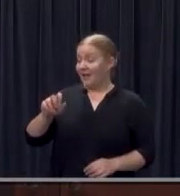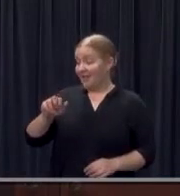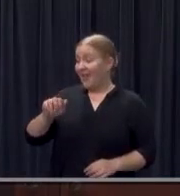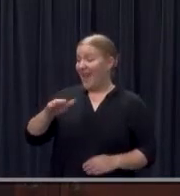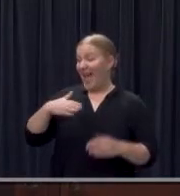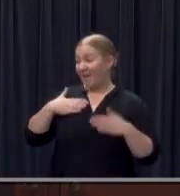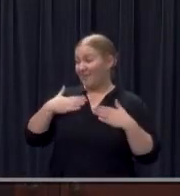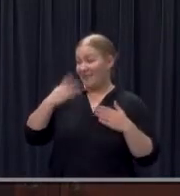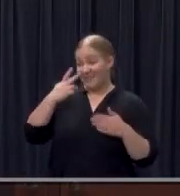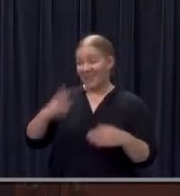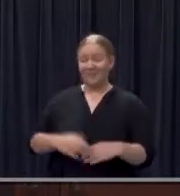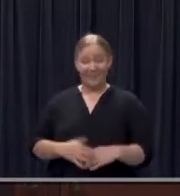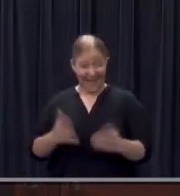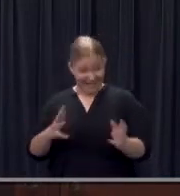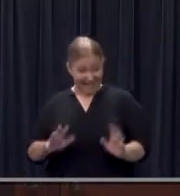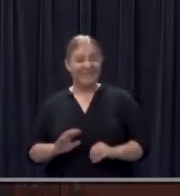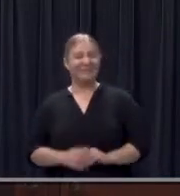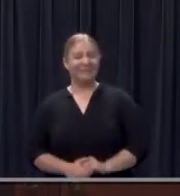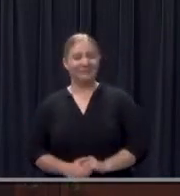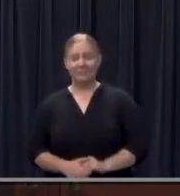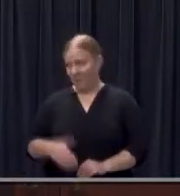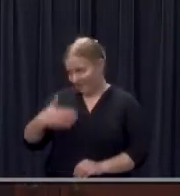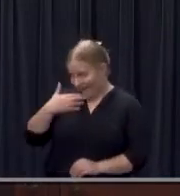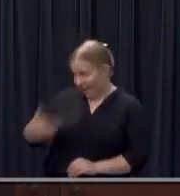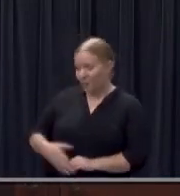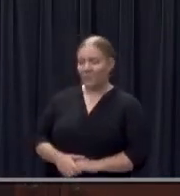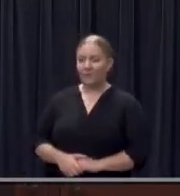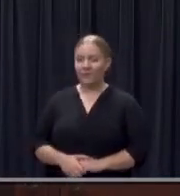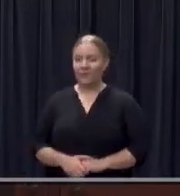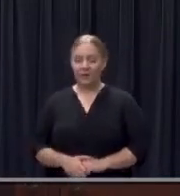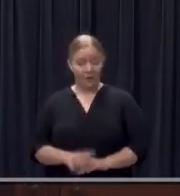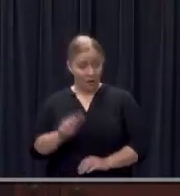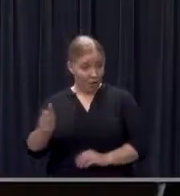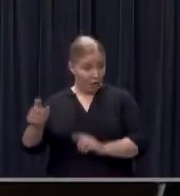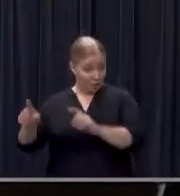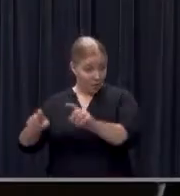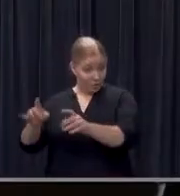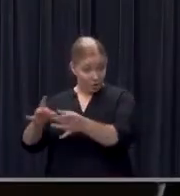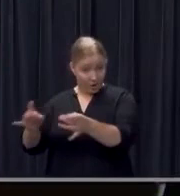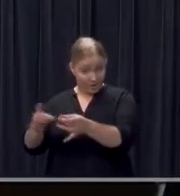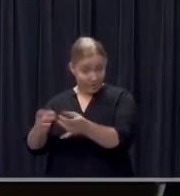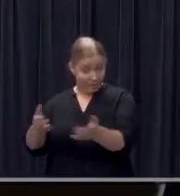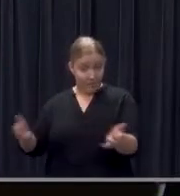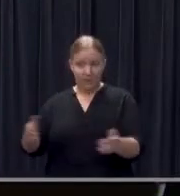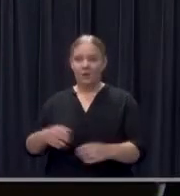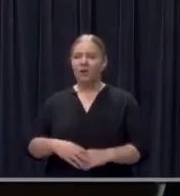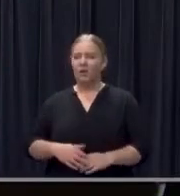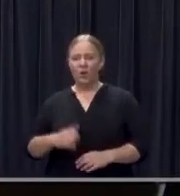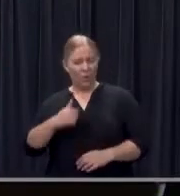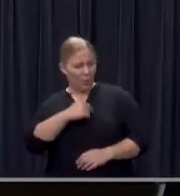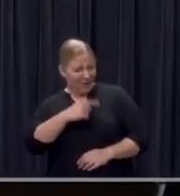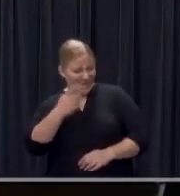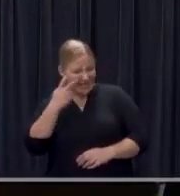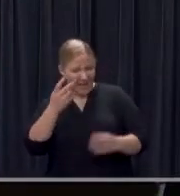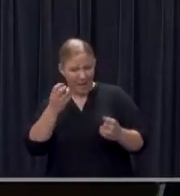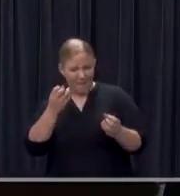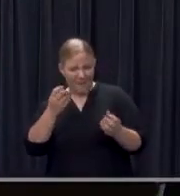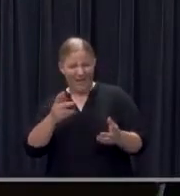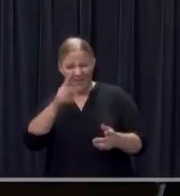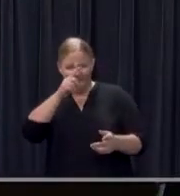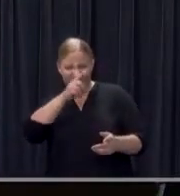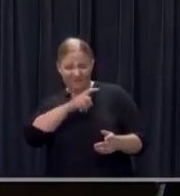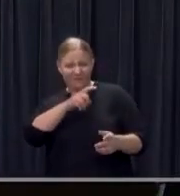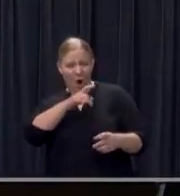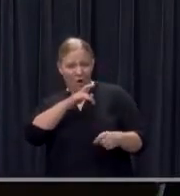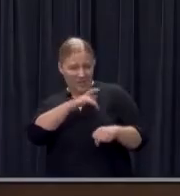sorry. That's it for me. Thank you. Others? Go ahead, Leah. Do we see many false alarms like, oops,